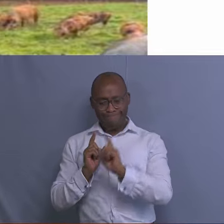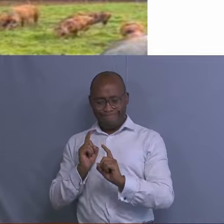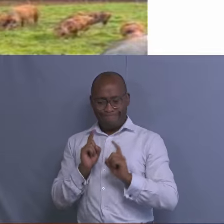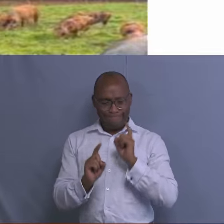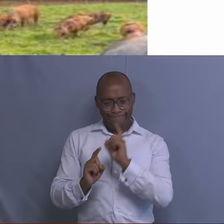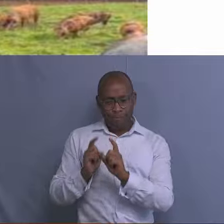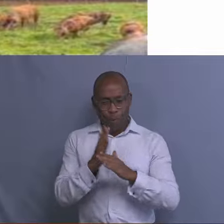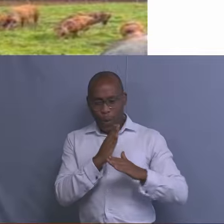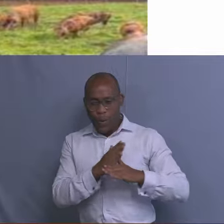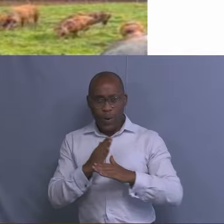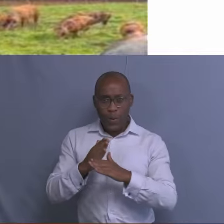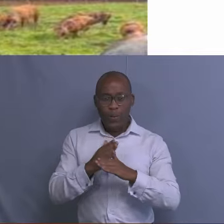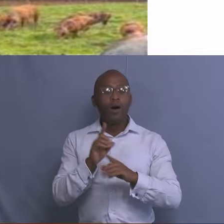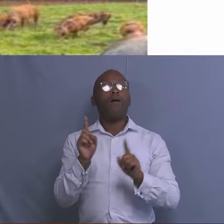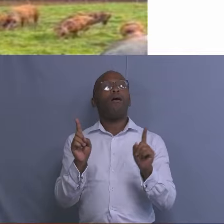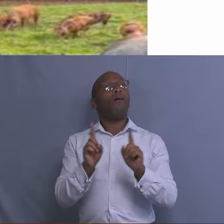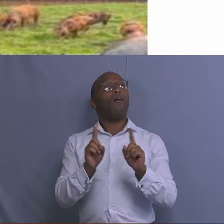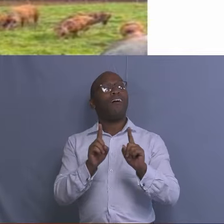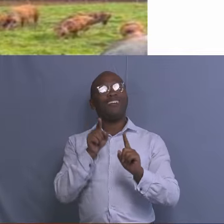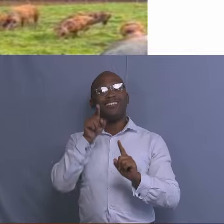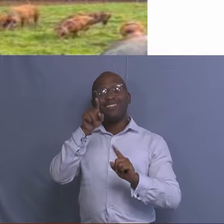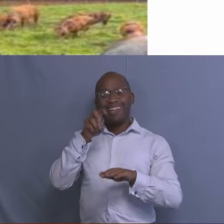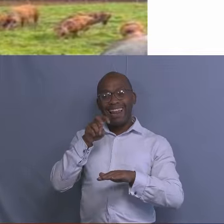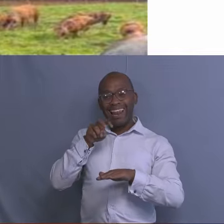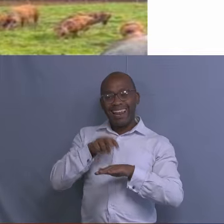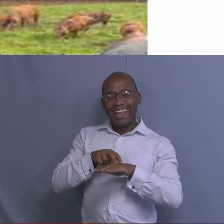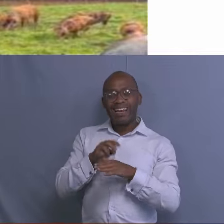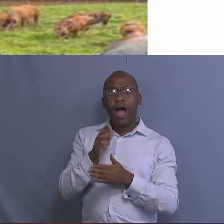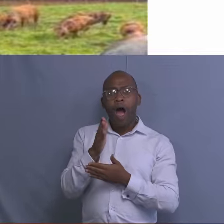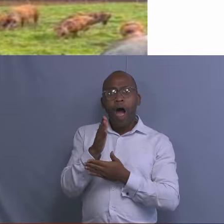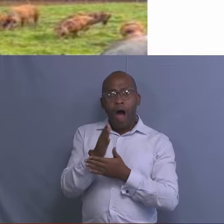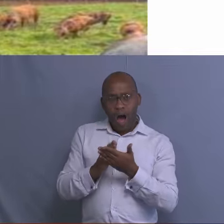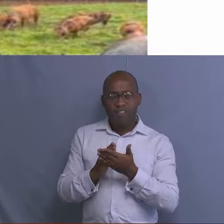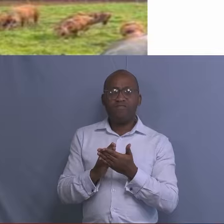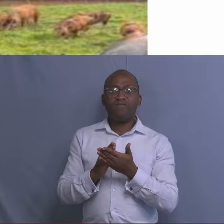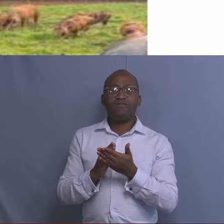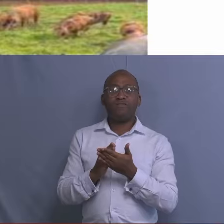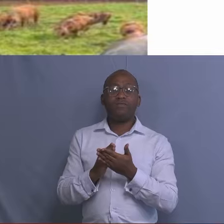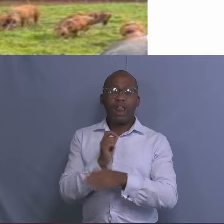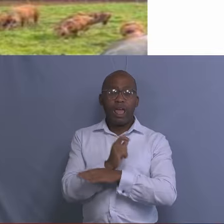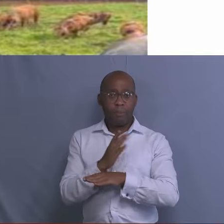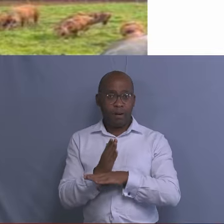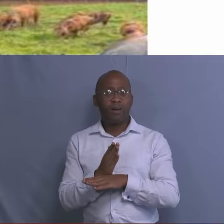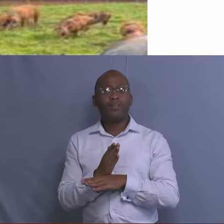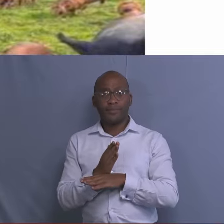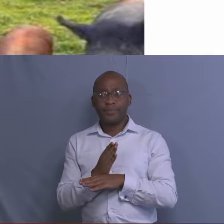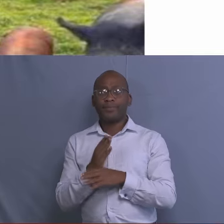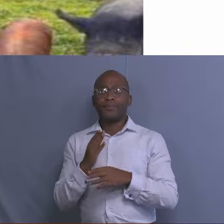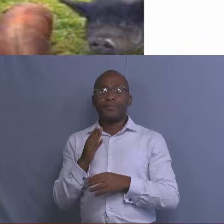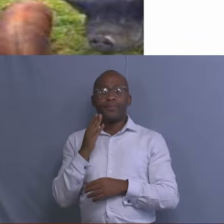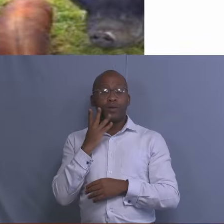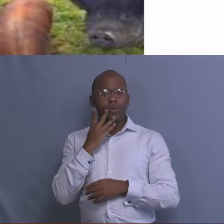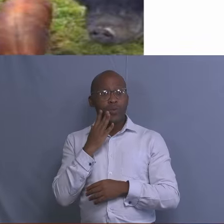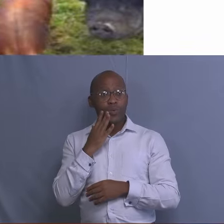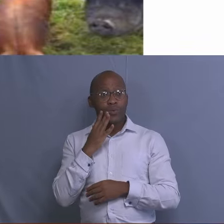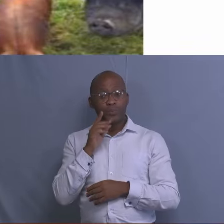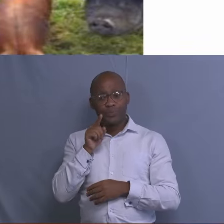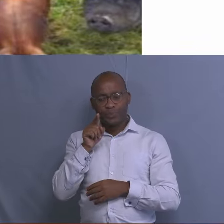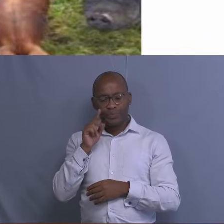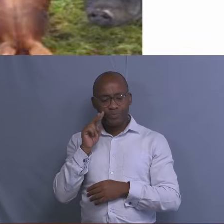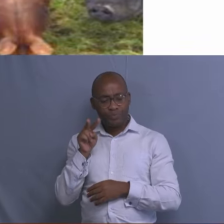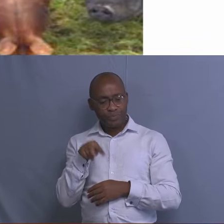too much capital. So you just invest a little bit on those. Okay, if you look at the